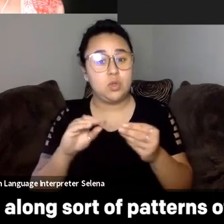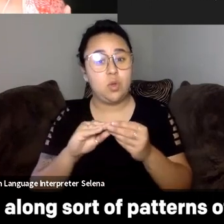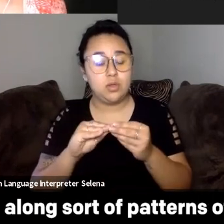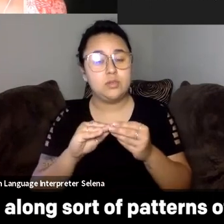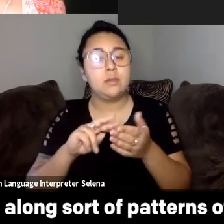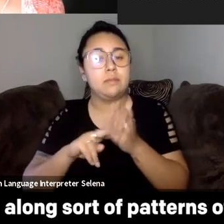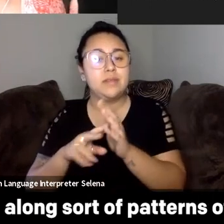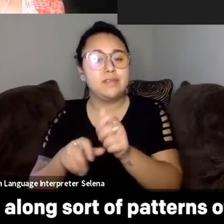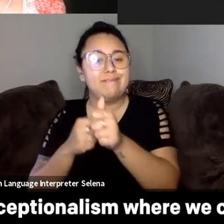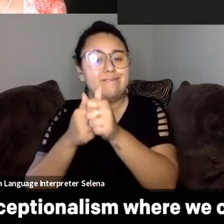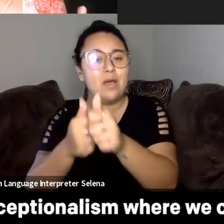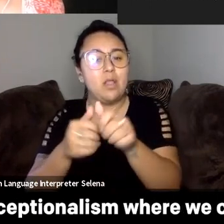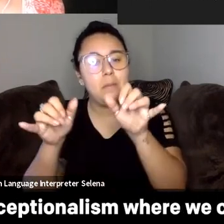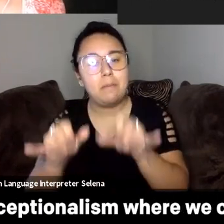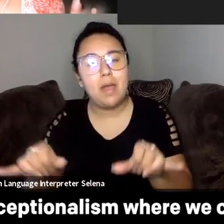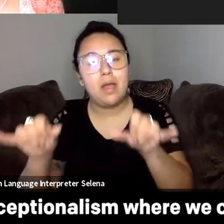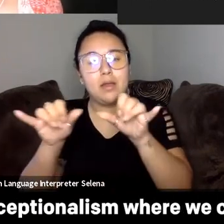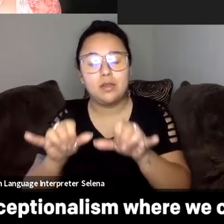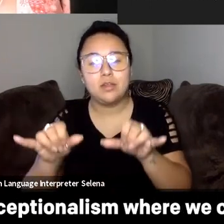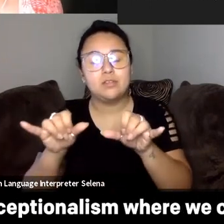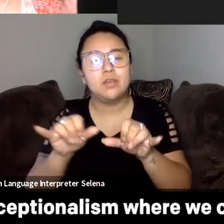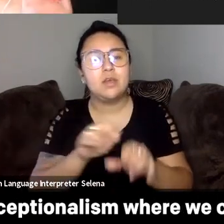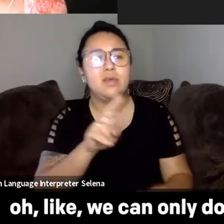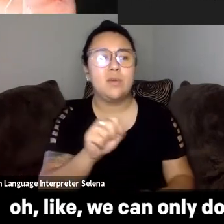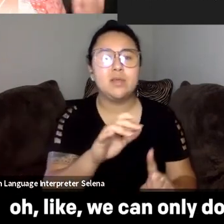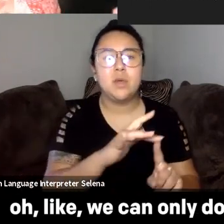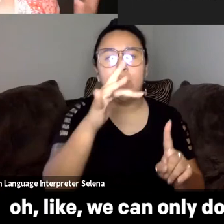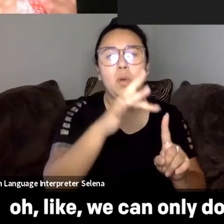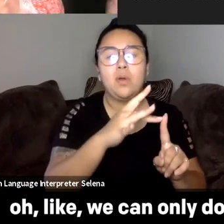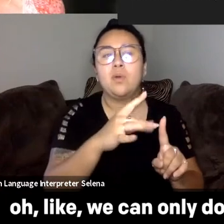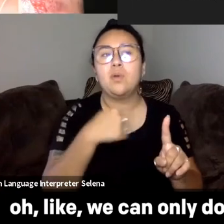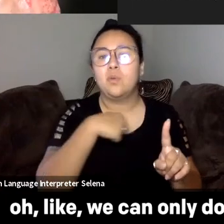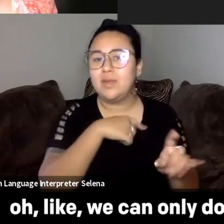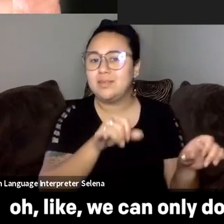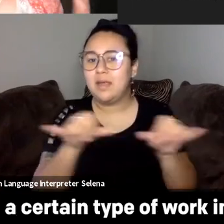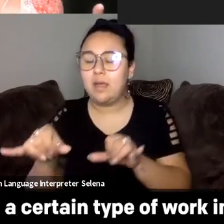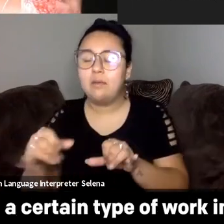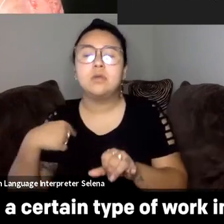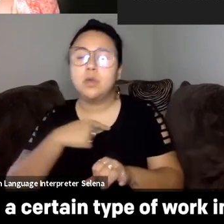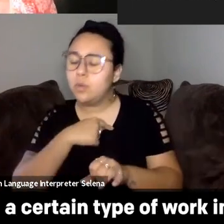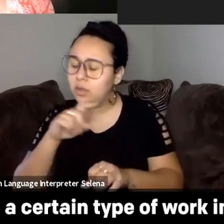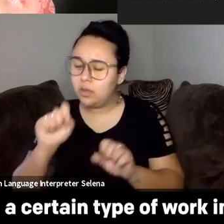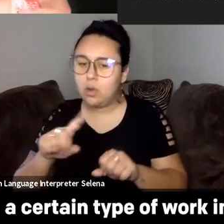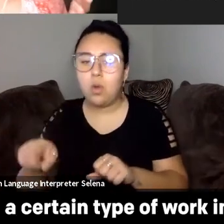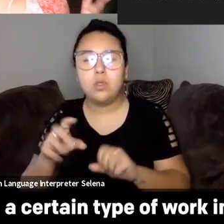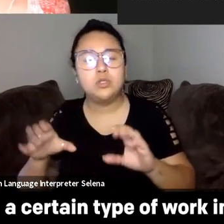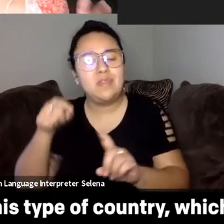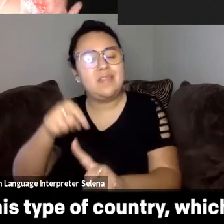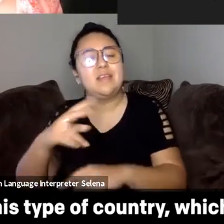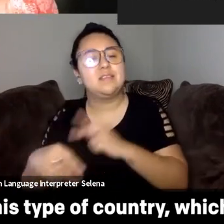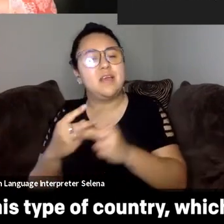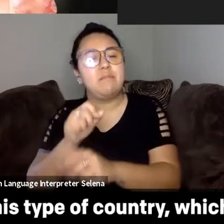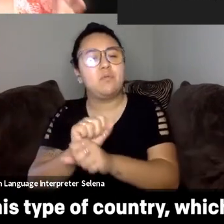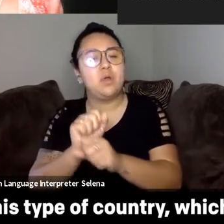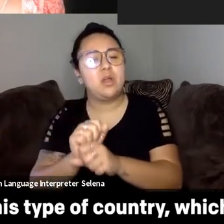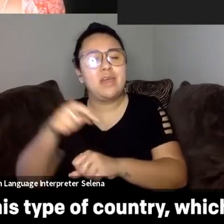along sort of patterns of US exceptionalism, where we can say, oh, like we can only do a certain type of work in this type